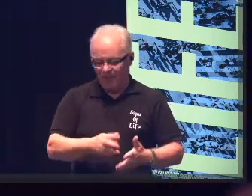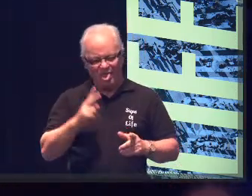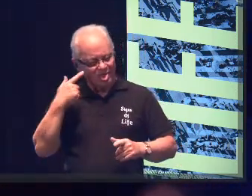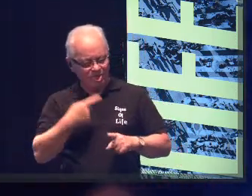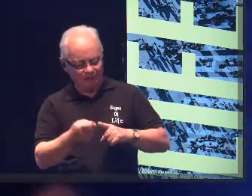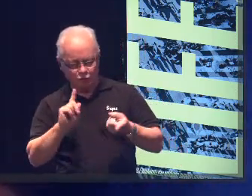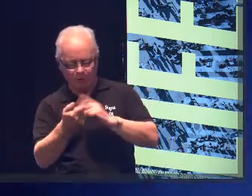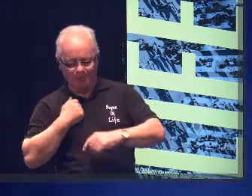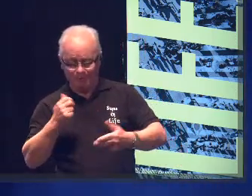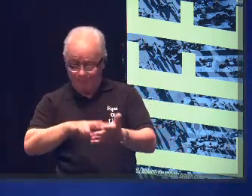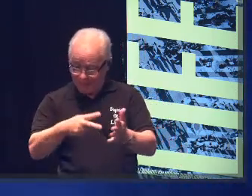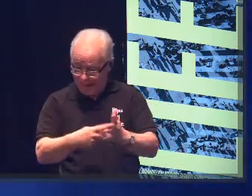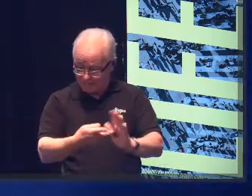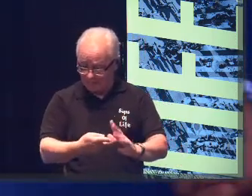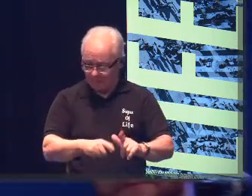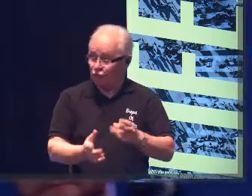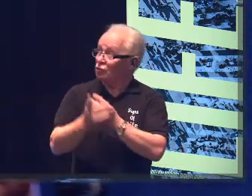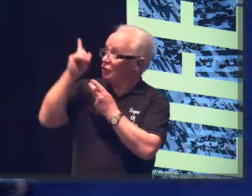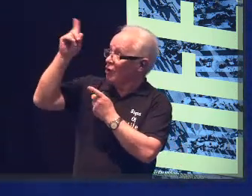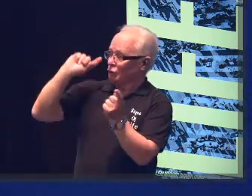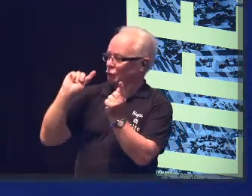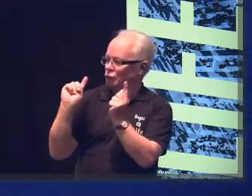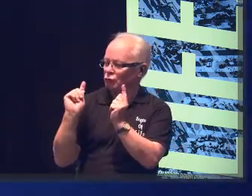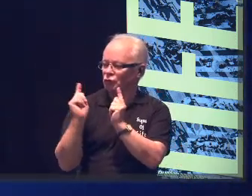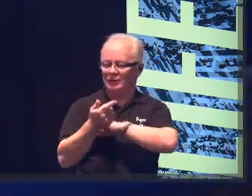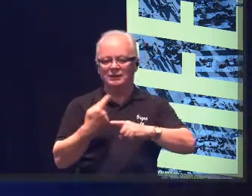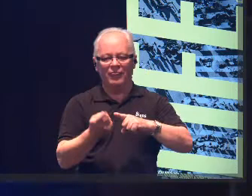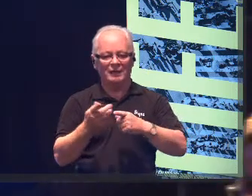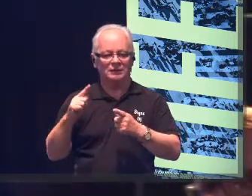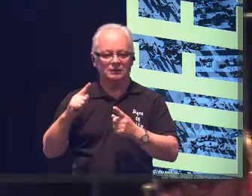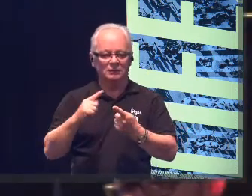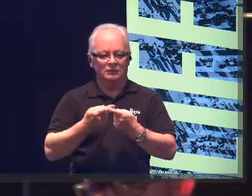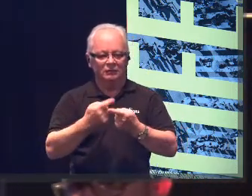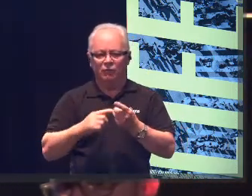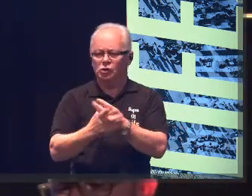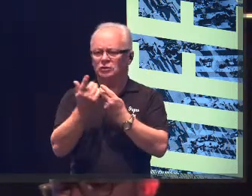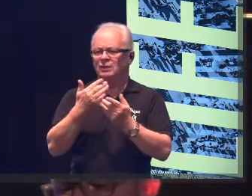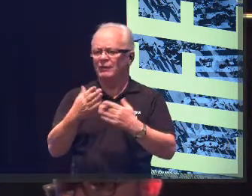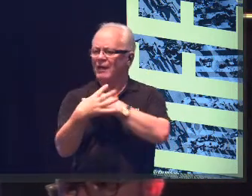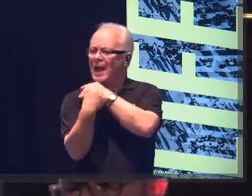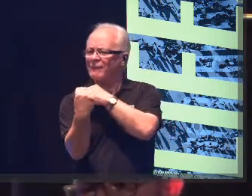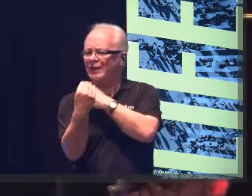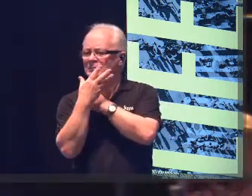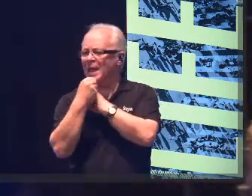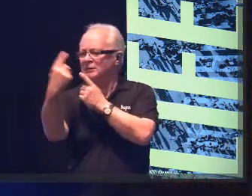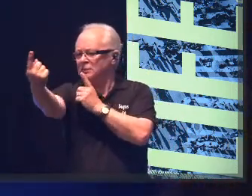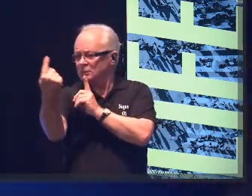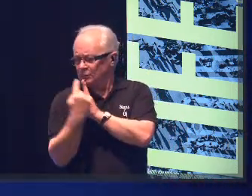going to go, but He turns it around for good, doesn't He? So I'm going to invite the men to come forward to receive the offering this